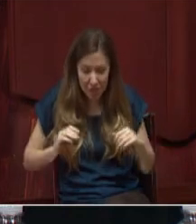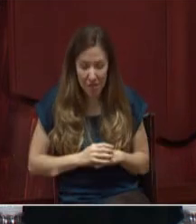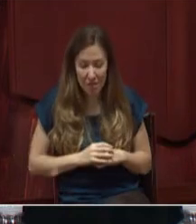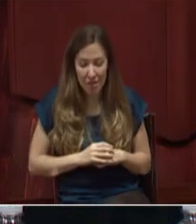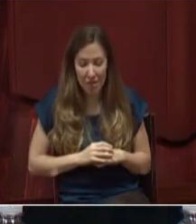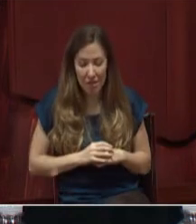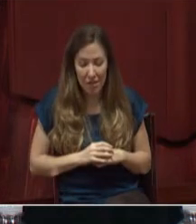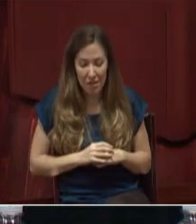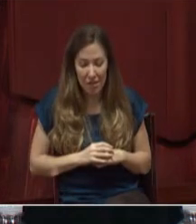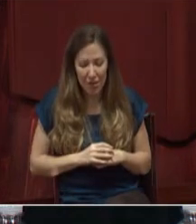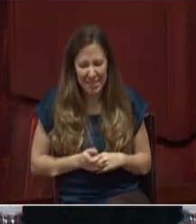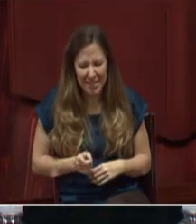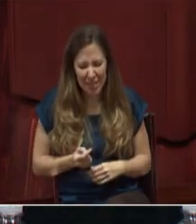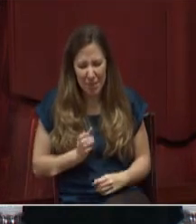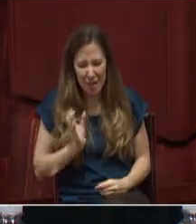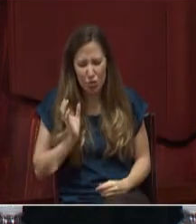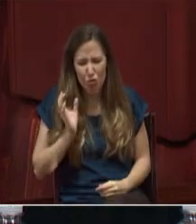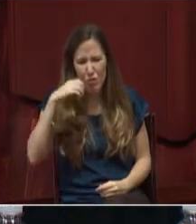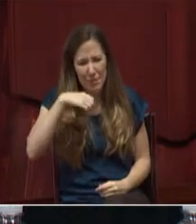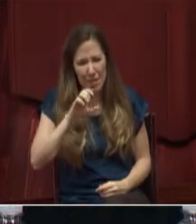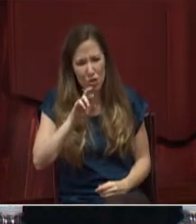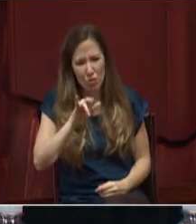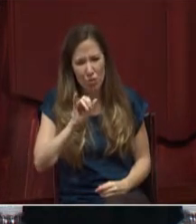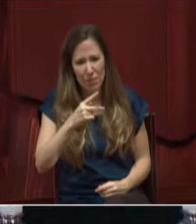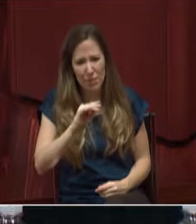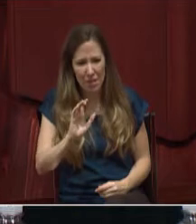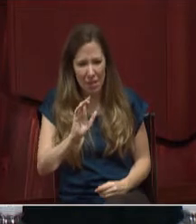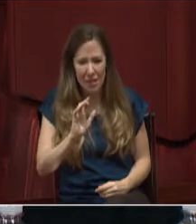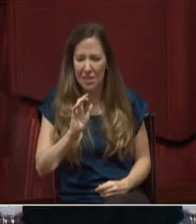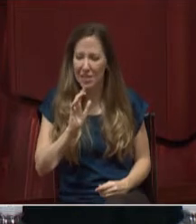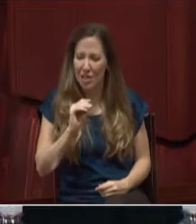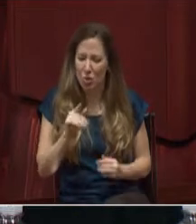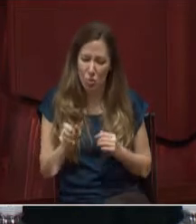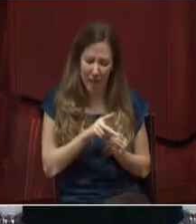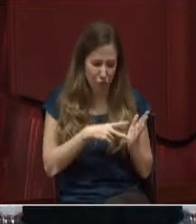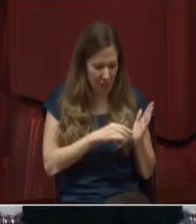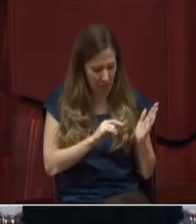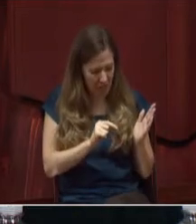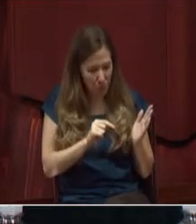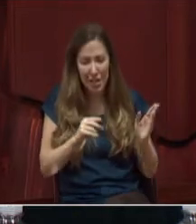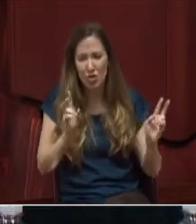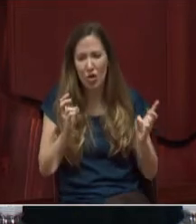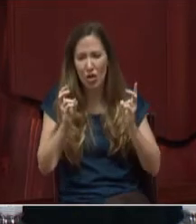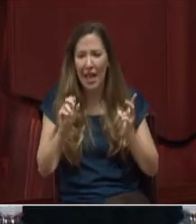it was quite cryptic. And if you go back and read it, it's called Asia After Vietnam. Go back and read it, you'll see that Nixon calls for a